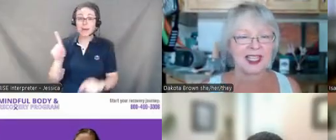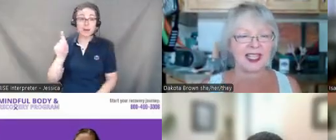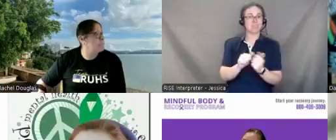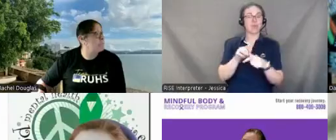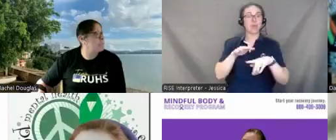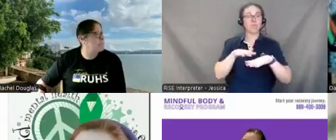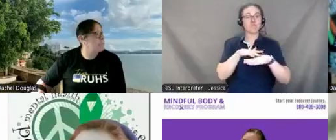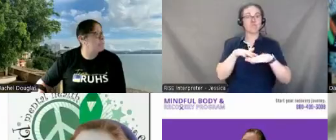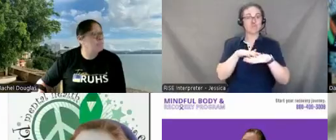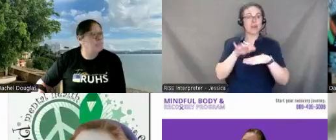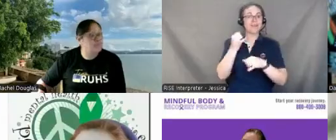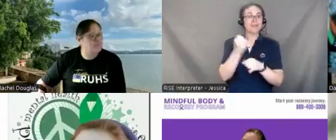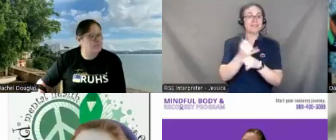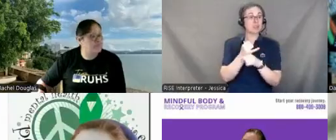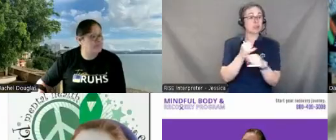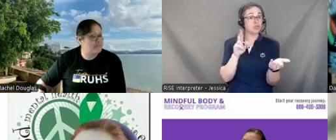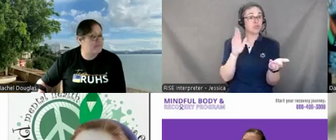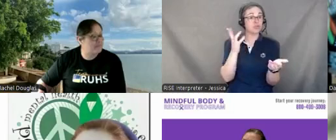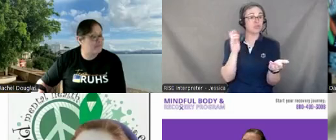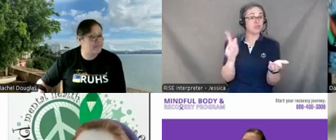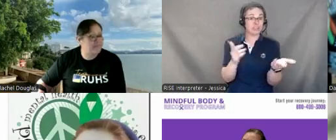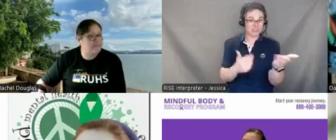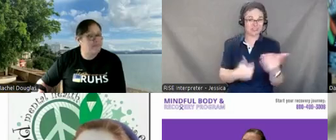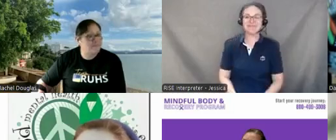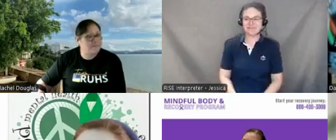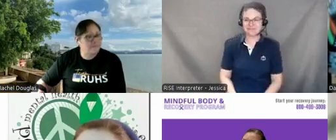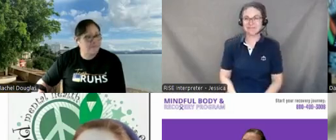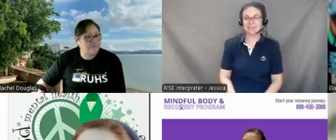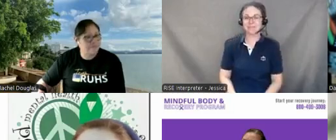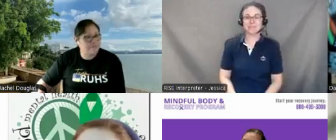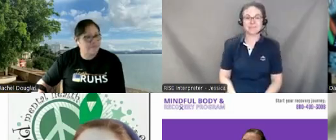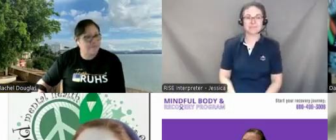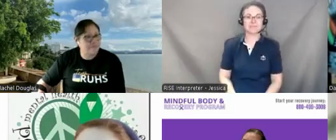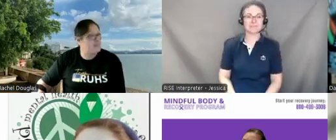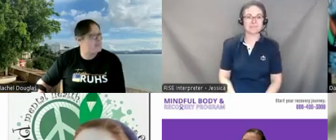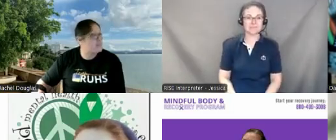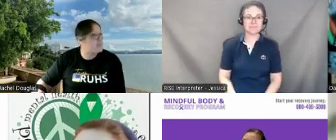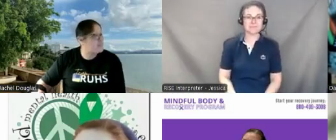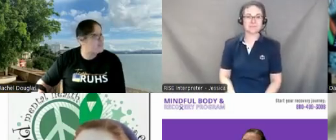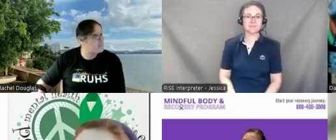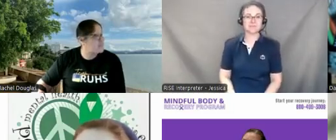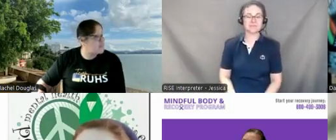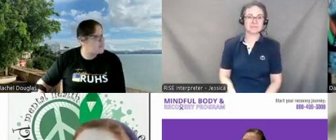day? Rachel. Rachel's hand is up. And then we'll close the meeting after this. Go ahead, Rachel.